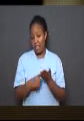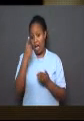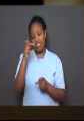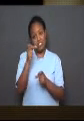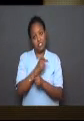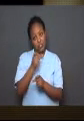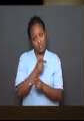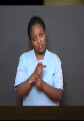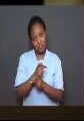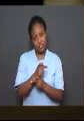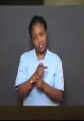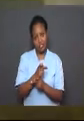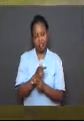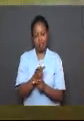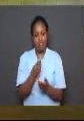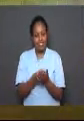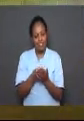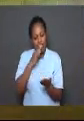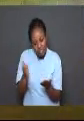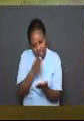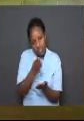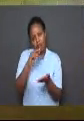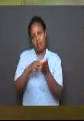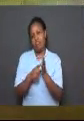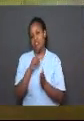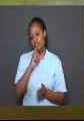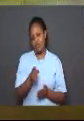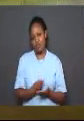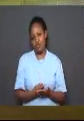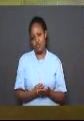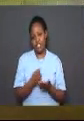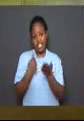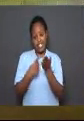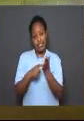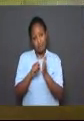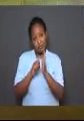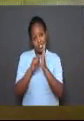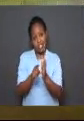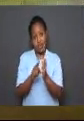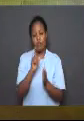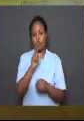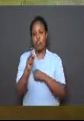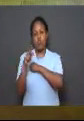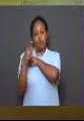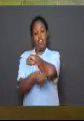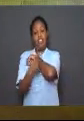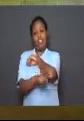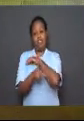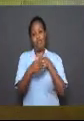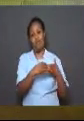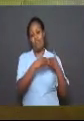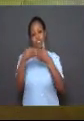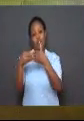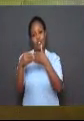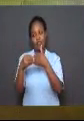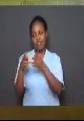organization for which one works. An example of extortion is a political leader who